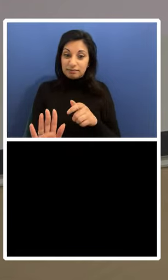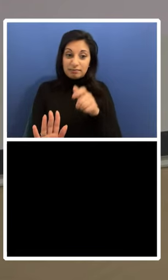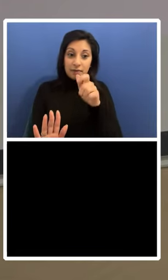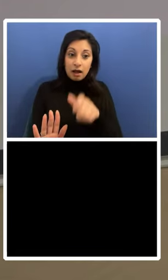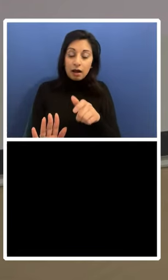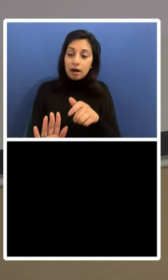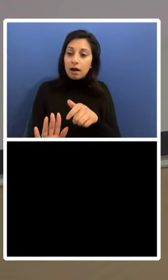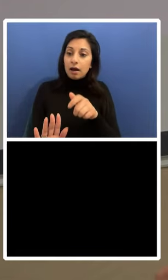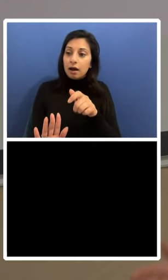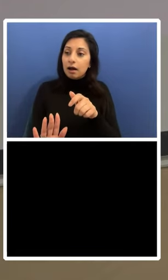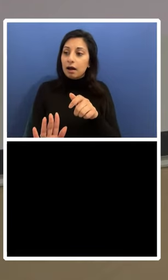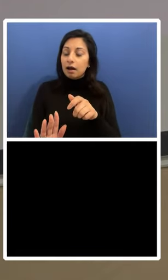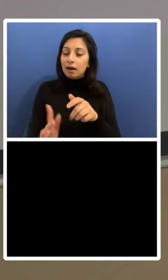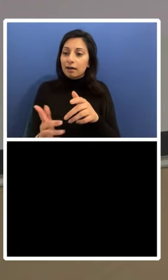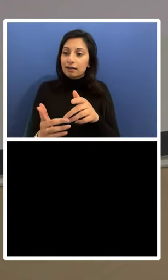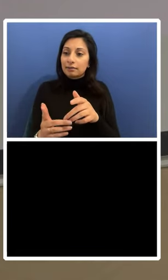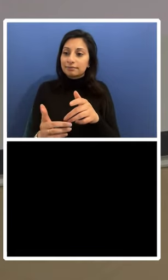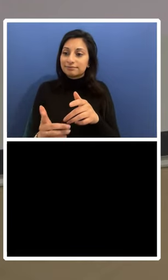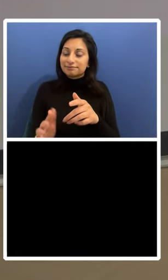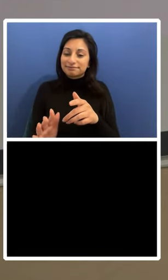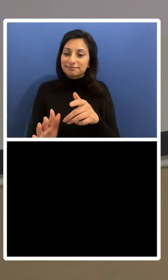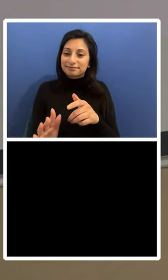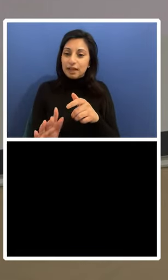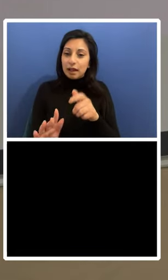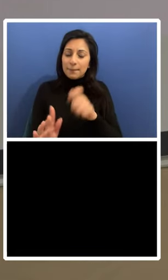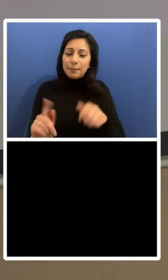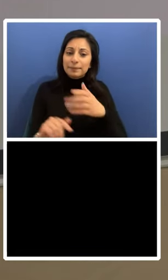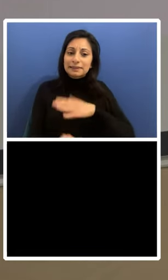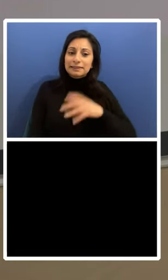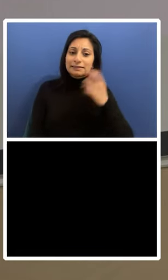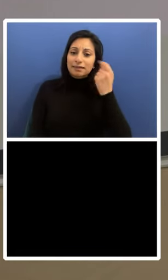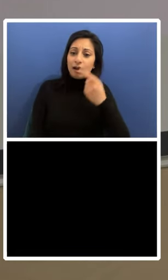have to understand is it's not your fault, right? And I think that's